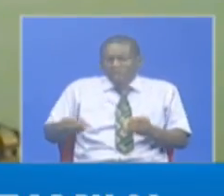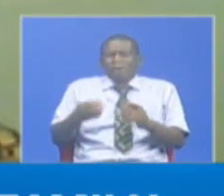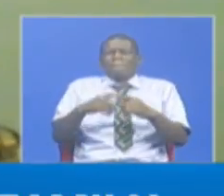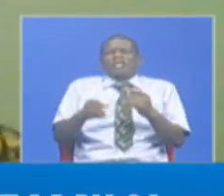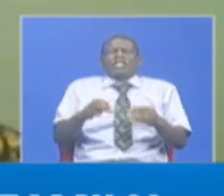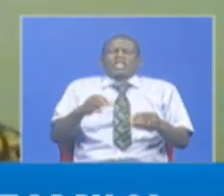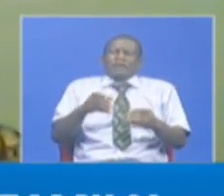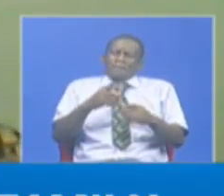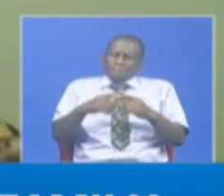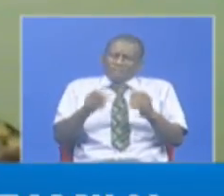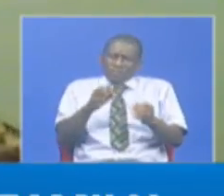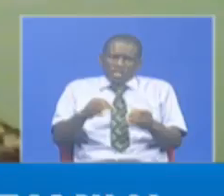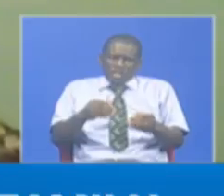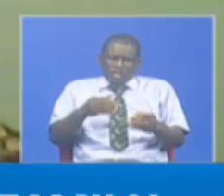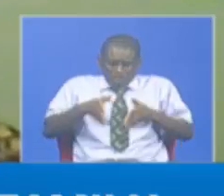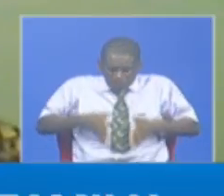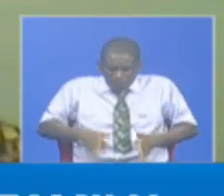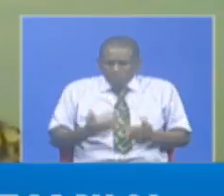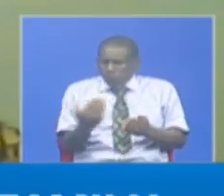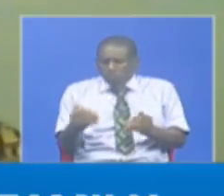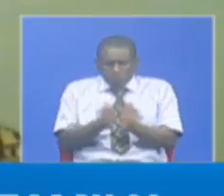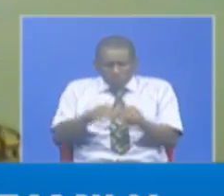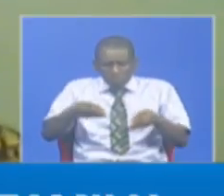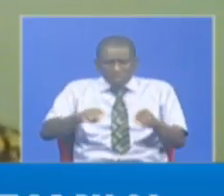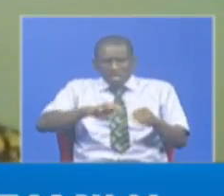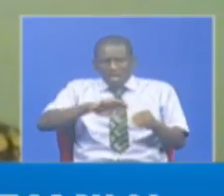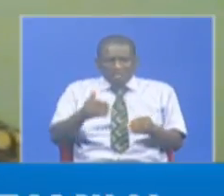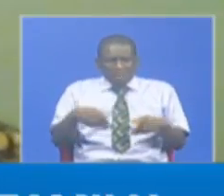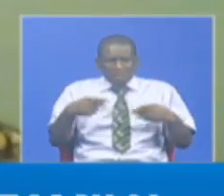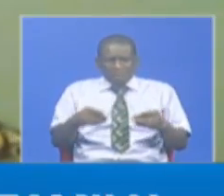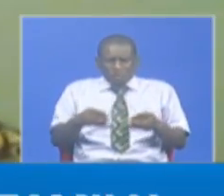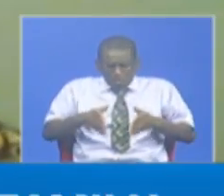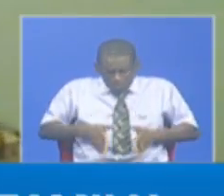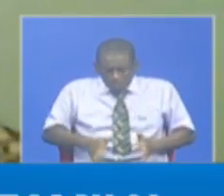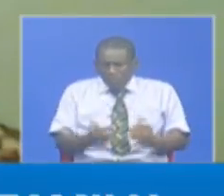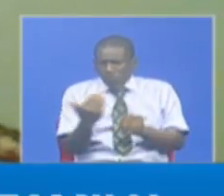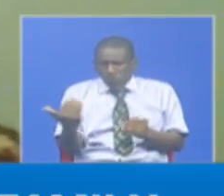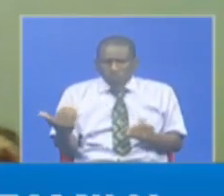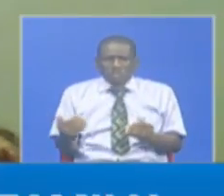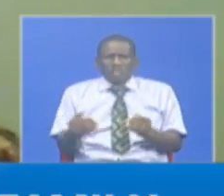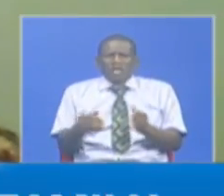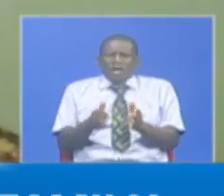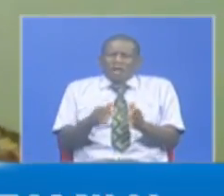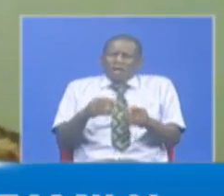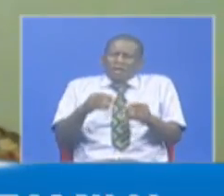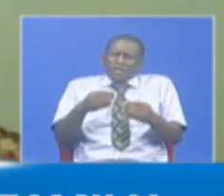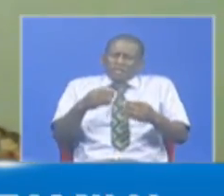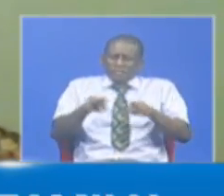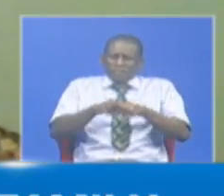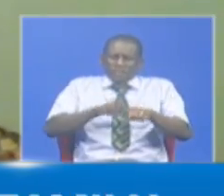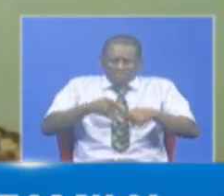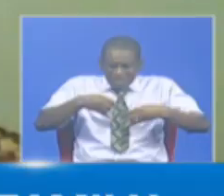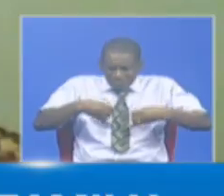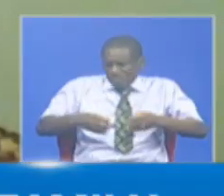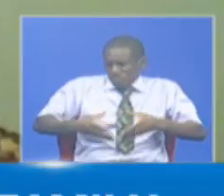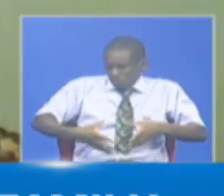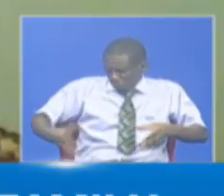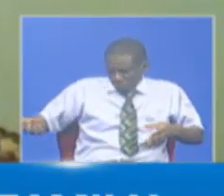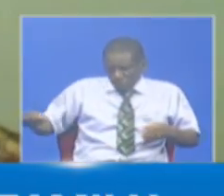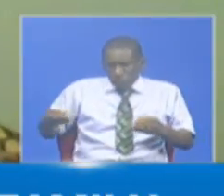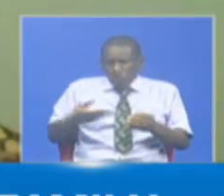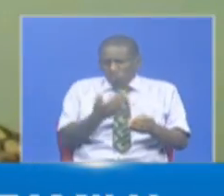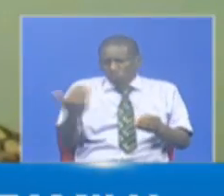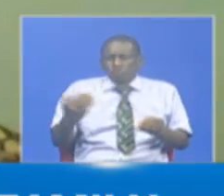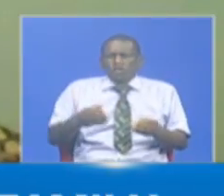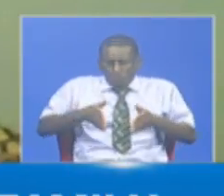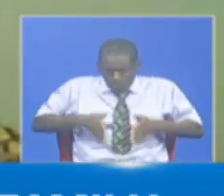botched abortions. Others gave birth to healthy children despite the attempted abortions. And those children were born, and they are Kenyans today. As